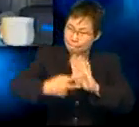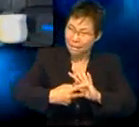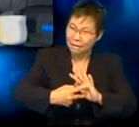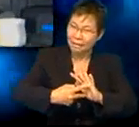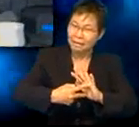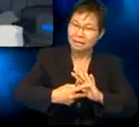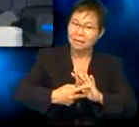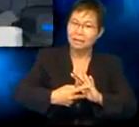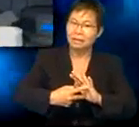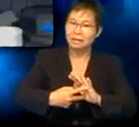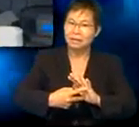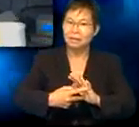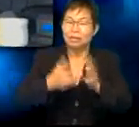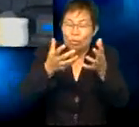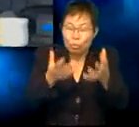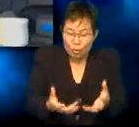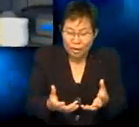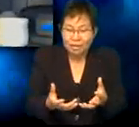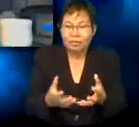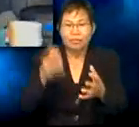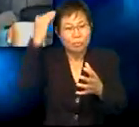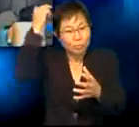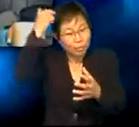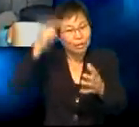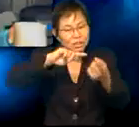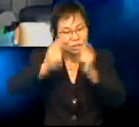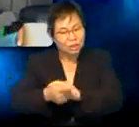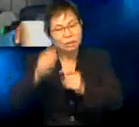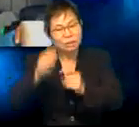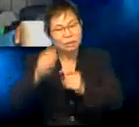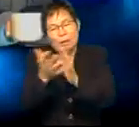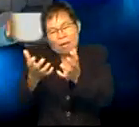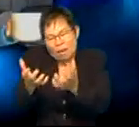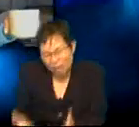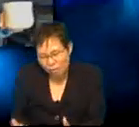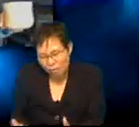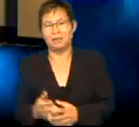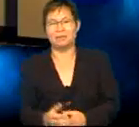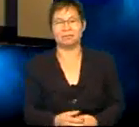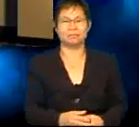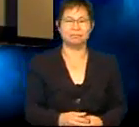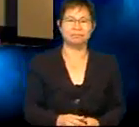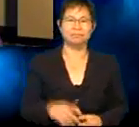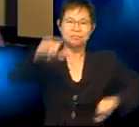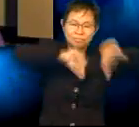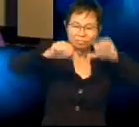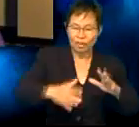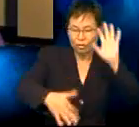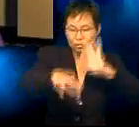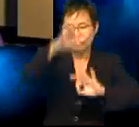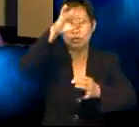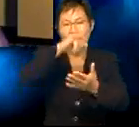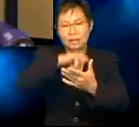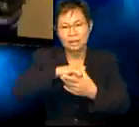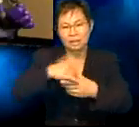was that the weight of the brain has changed. It has become heavier. Scientists have found out